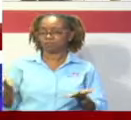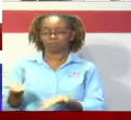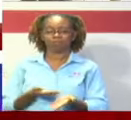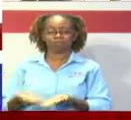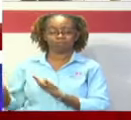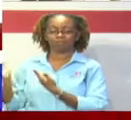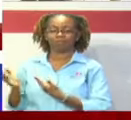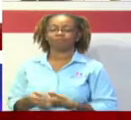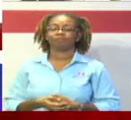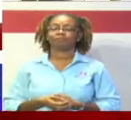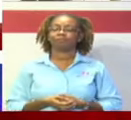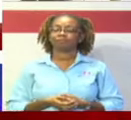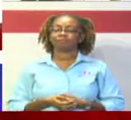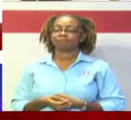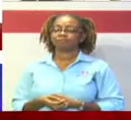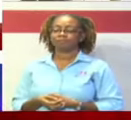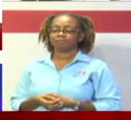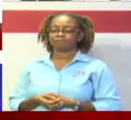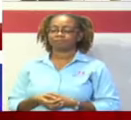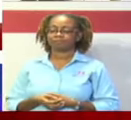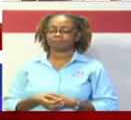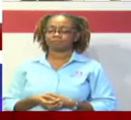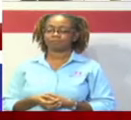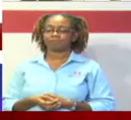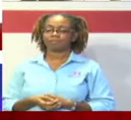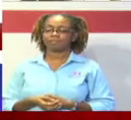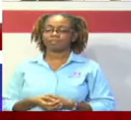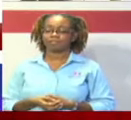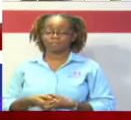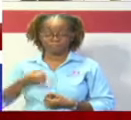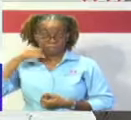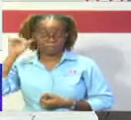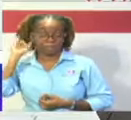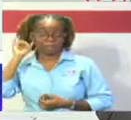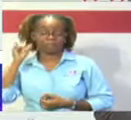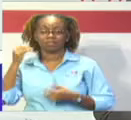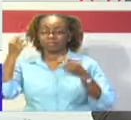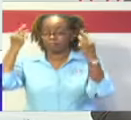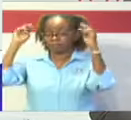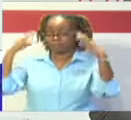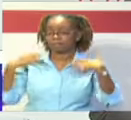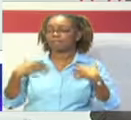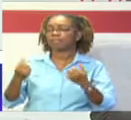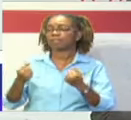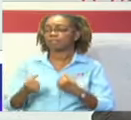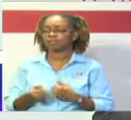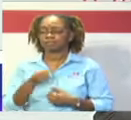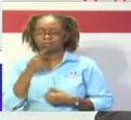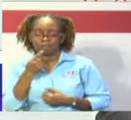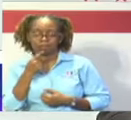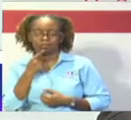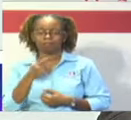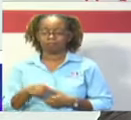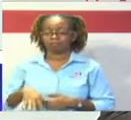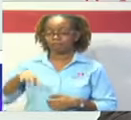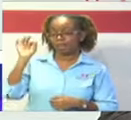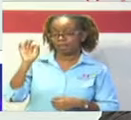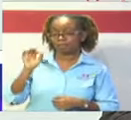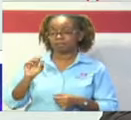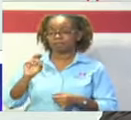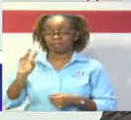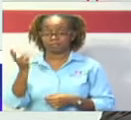release from the Ministry of Health yesterday advised the nation of a sixth confirmed case of the COVID-19 Delta variant